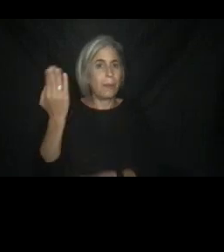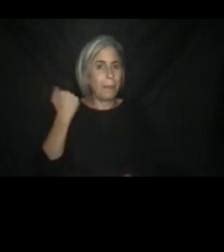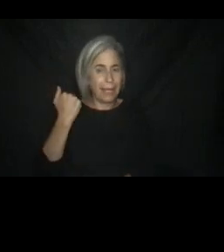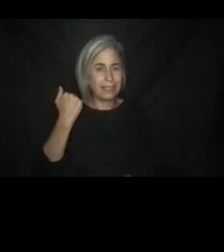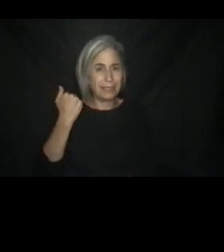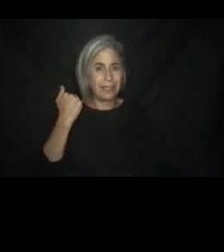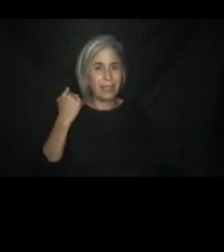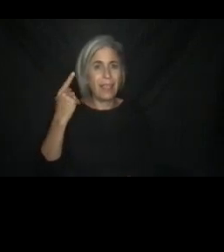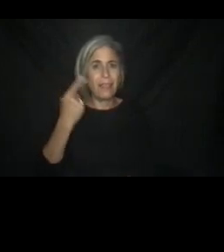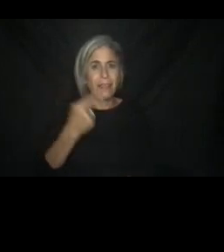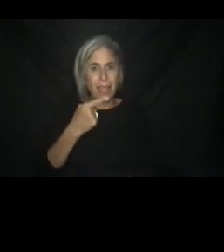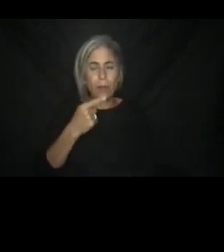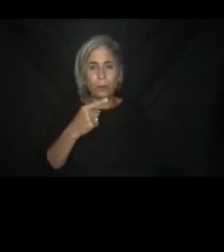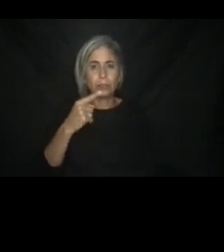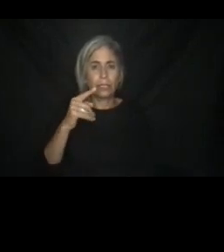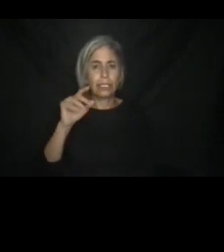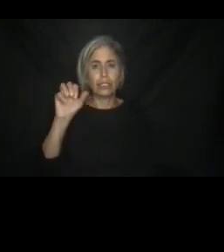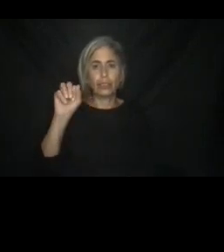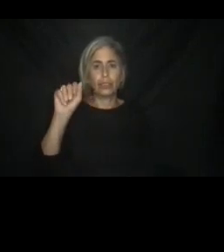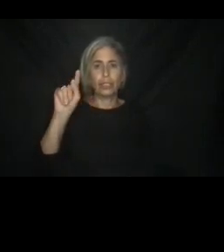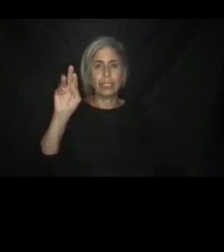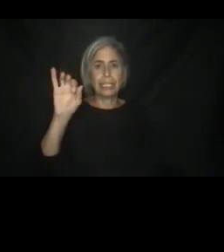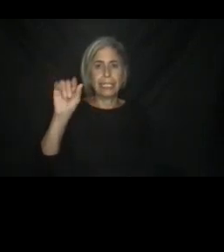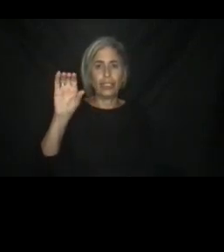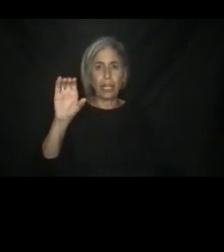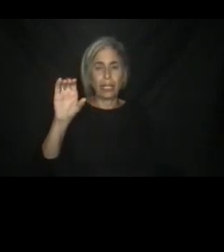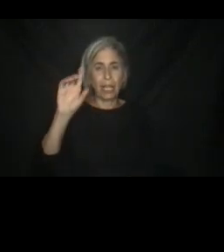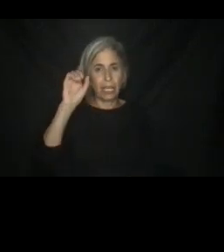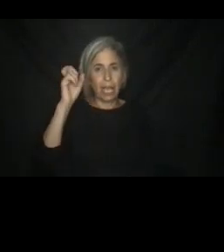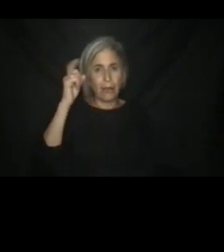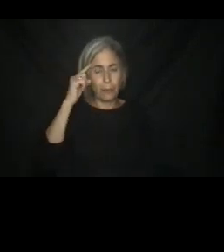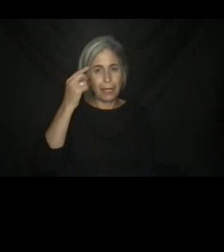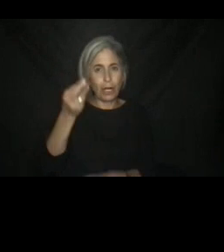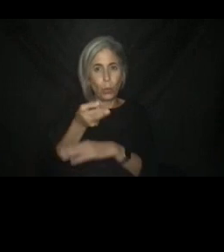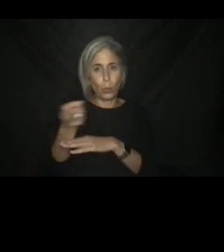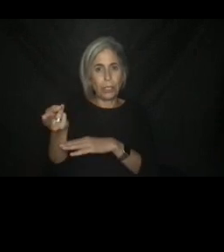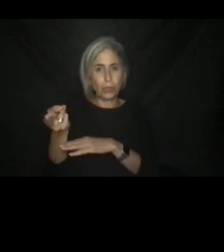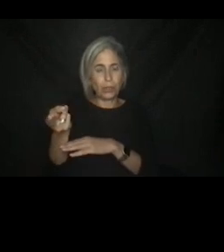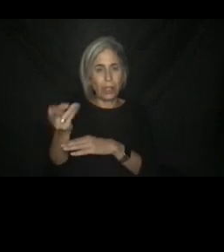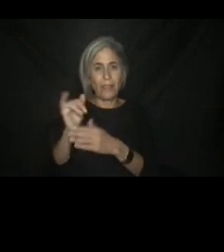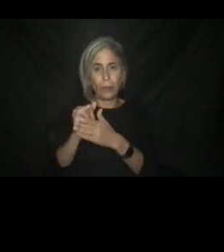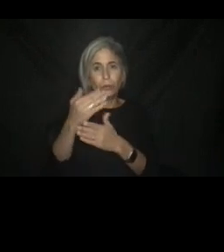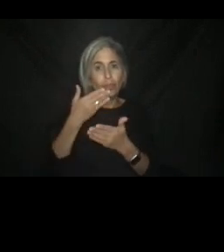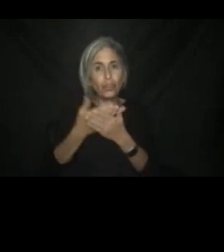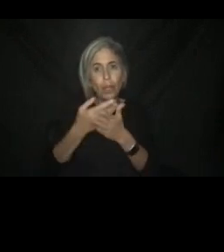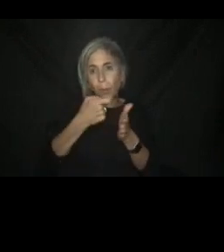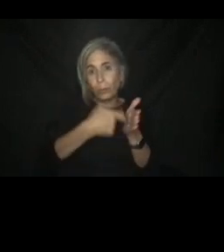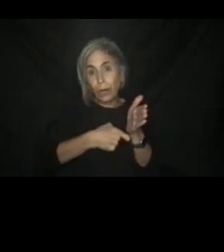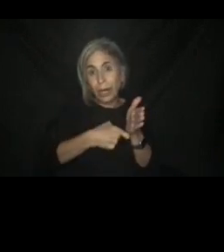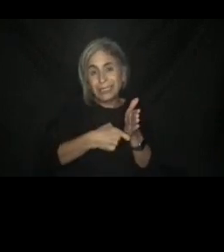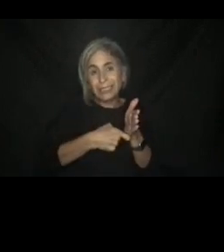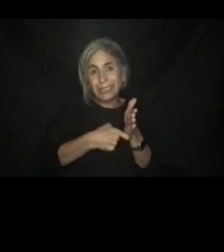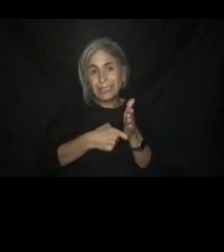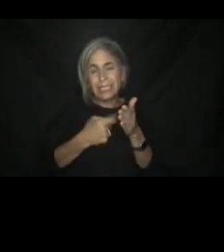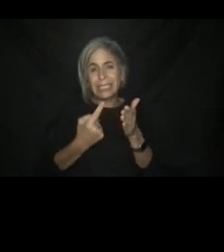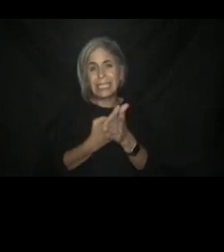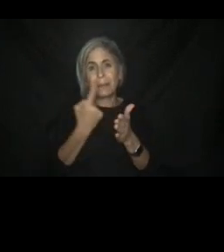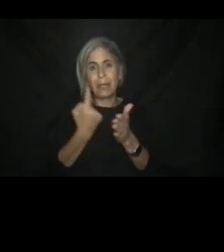been Strategic Government Resources. They ended up coming in at a decent price for us and have done